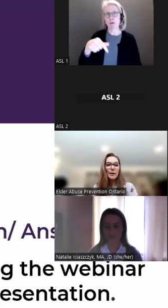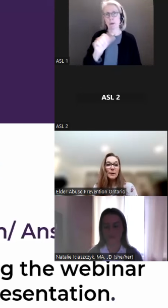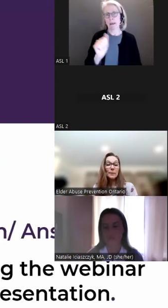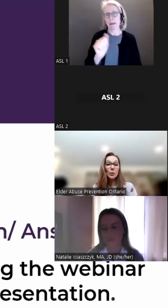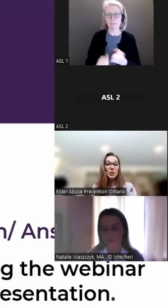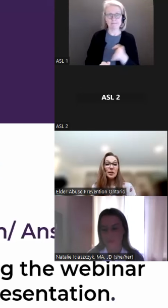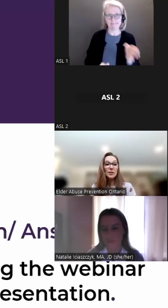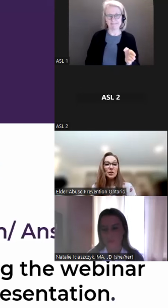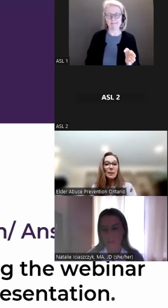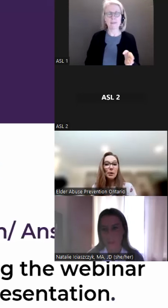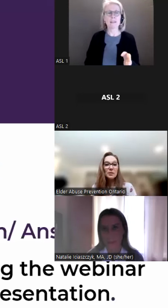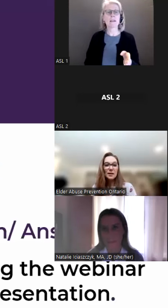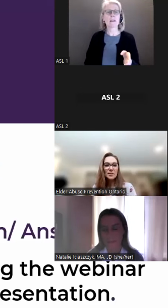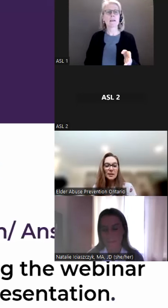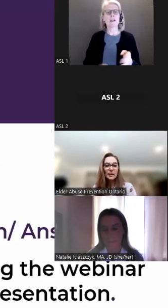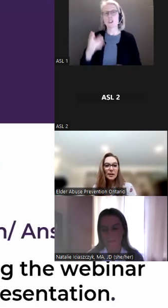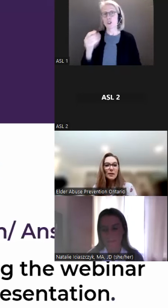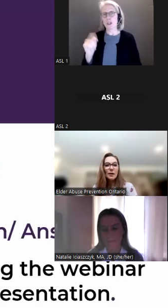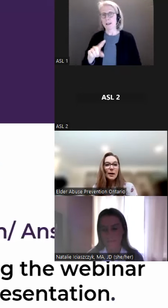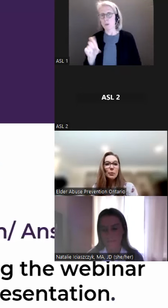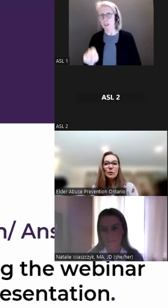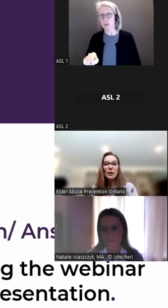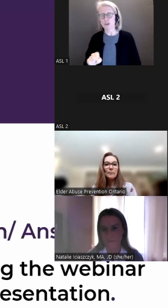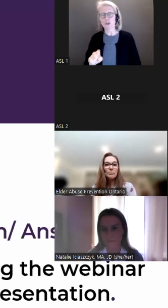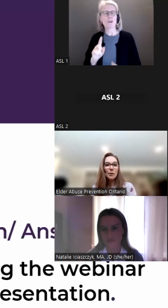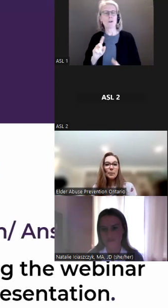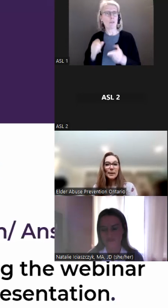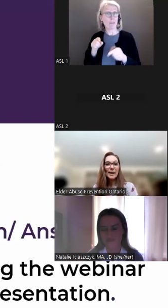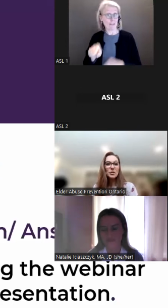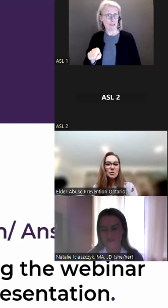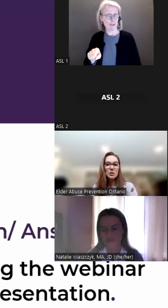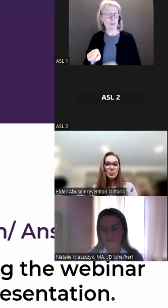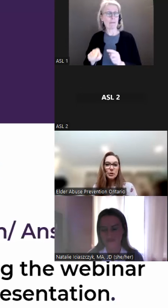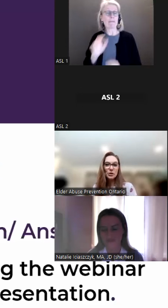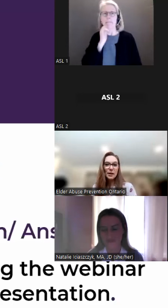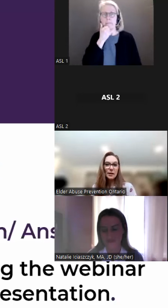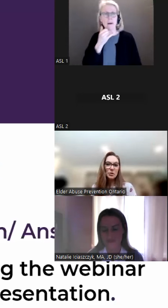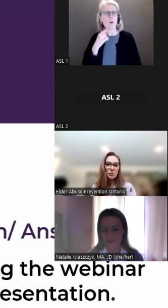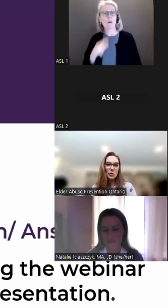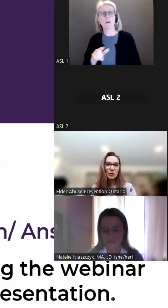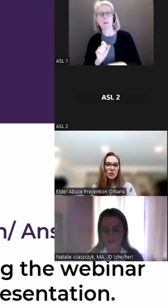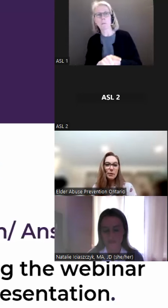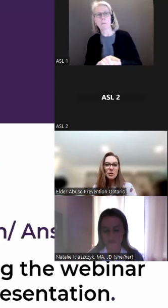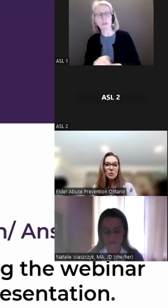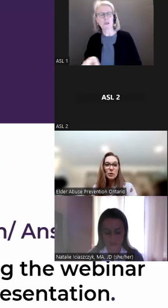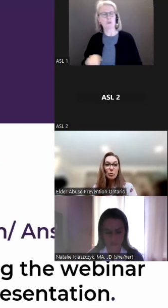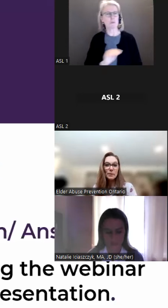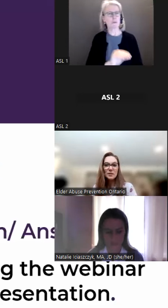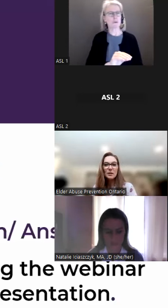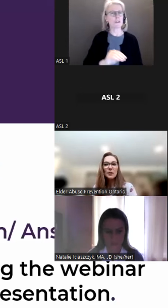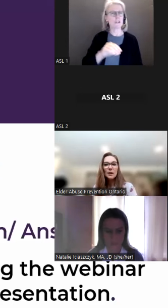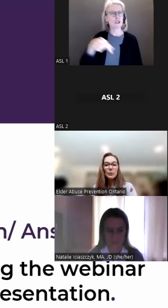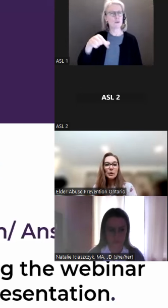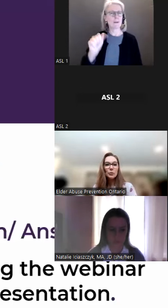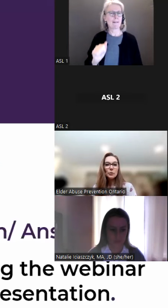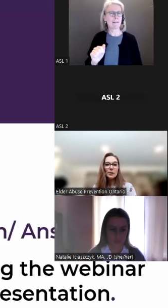your question in the chat box accidentally, I will probably ask you just to push that into the question box so we don't miss